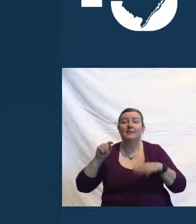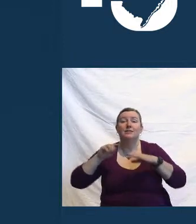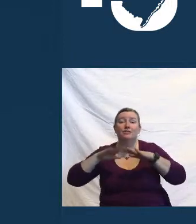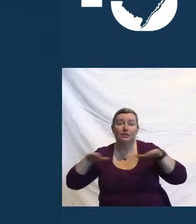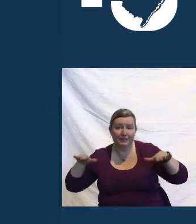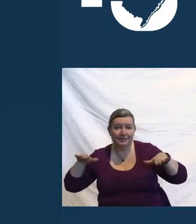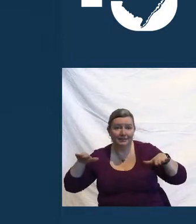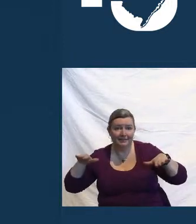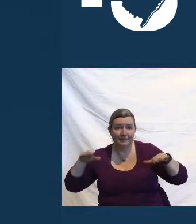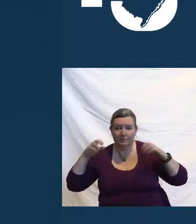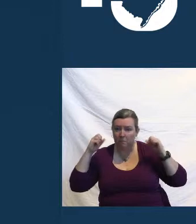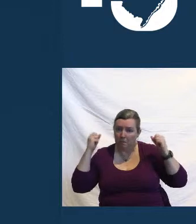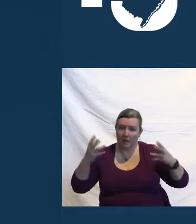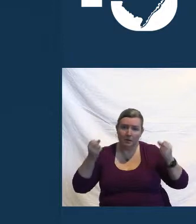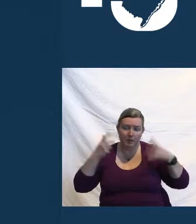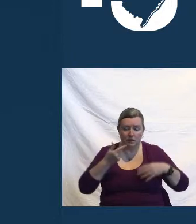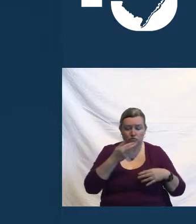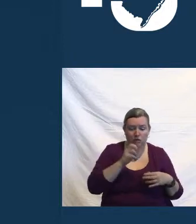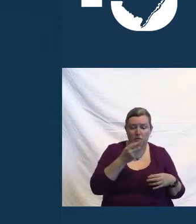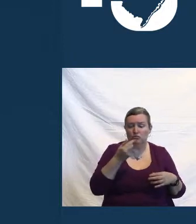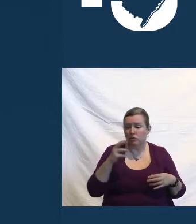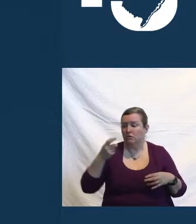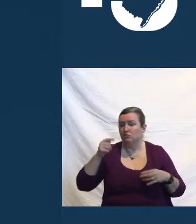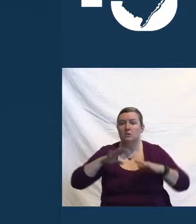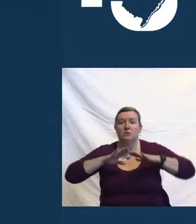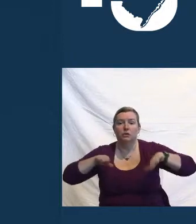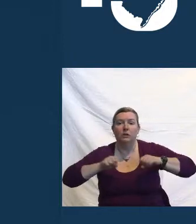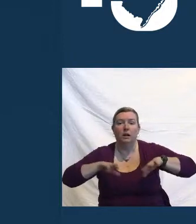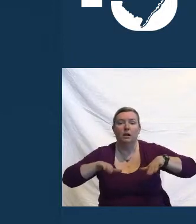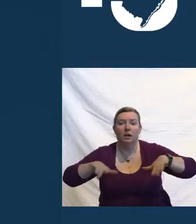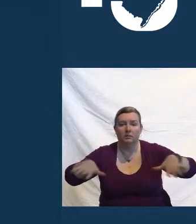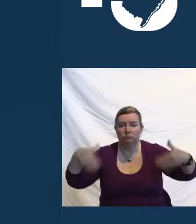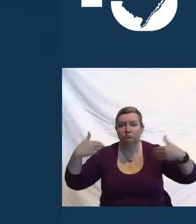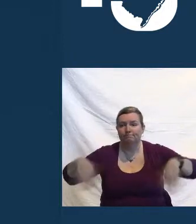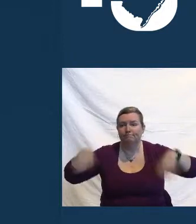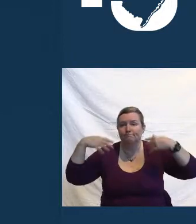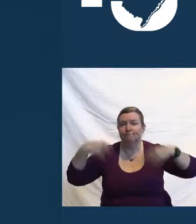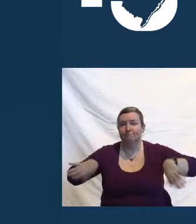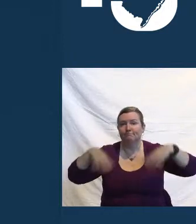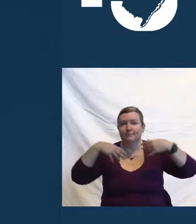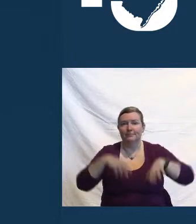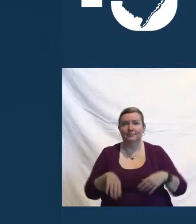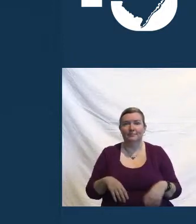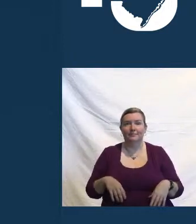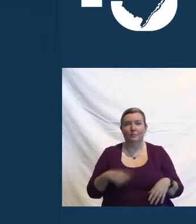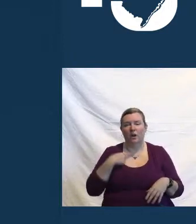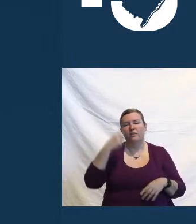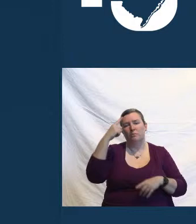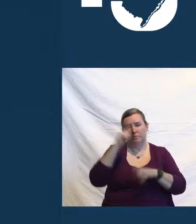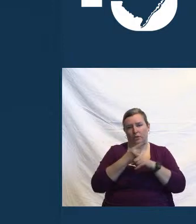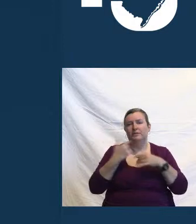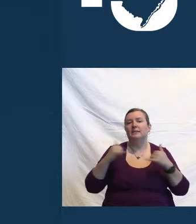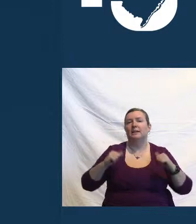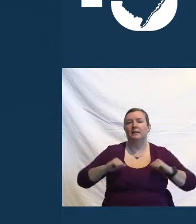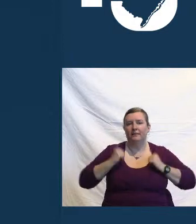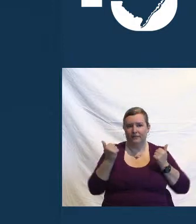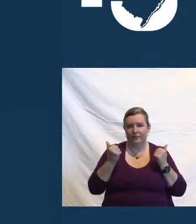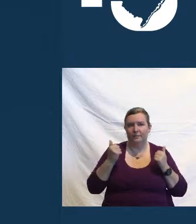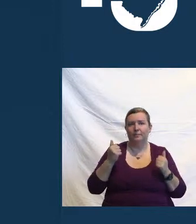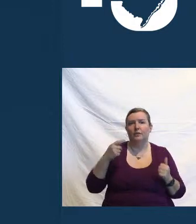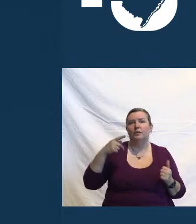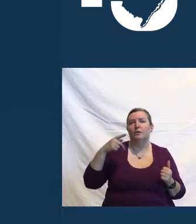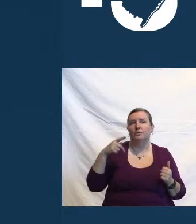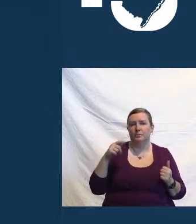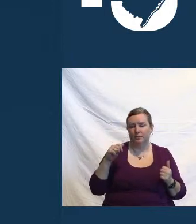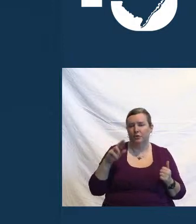more beloved family and friends. She also left behind her one remaining brother, Paul. We are certain that God has blessed